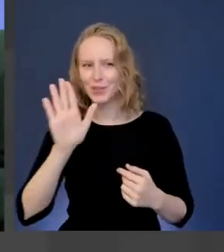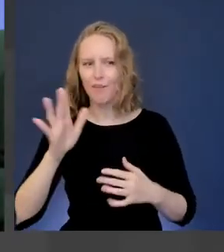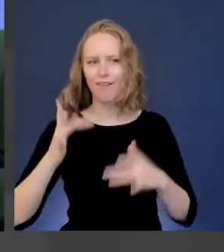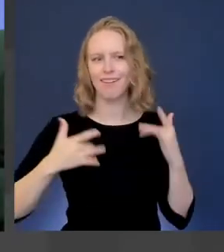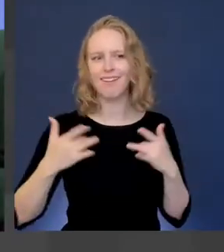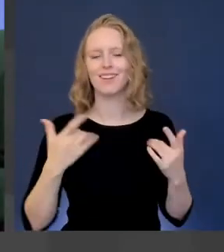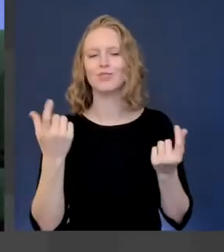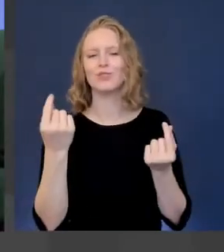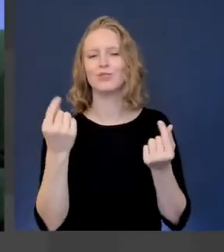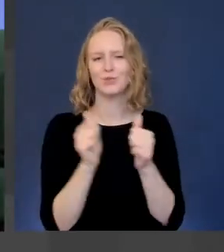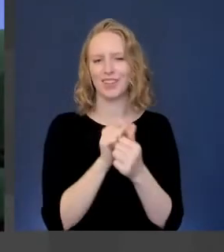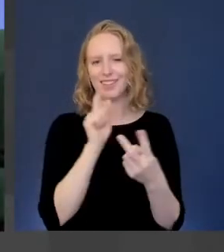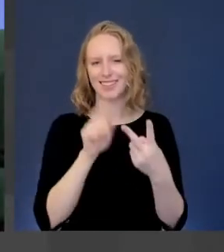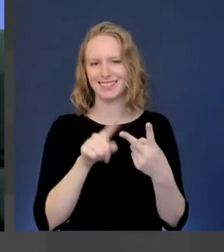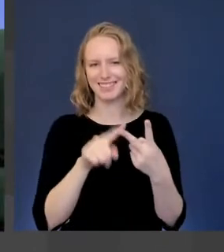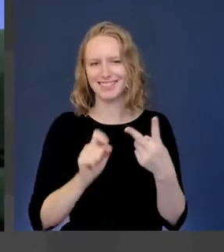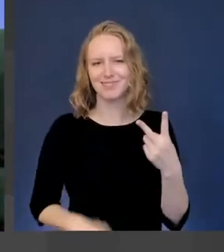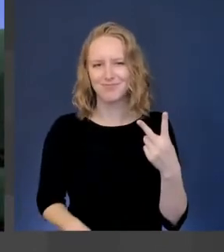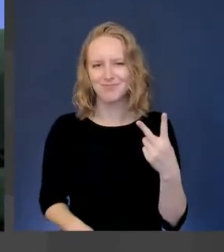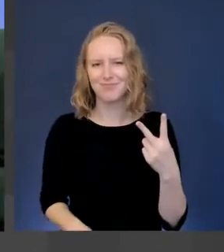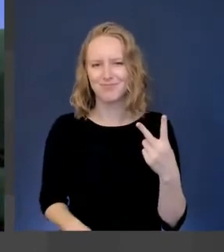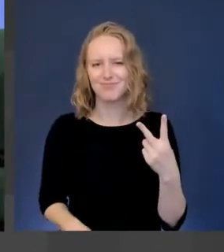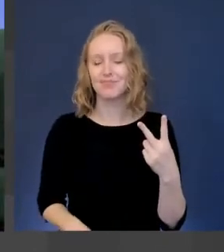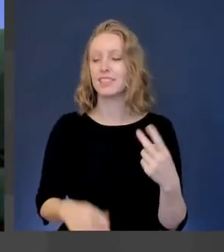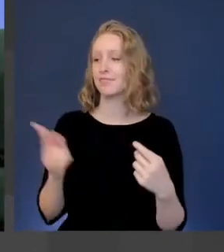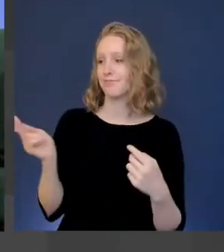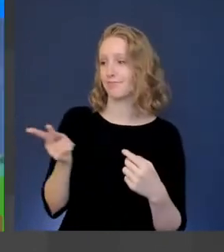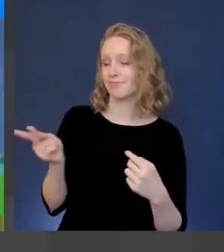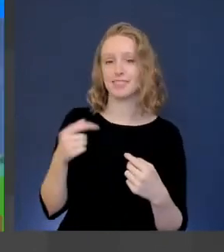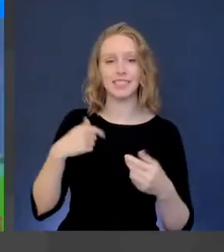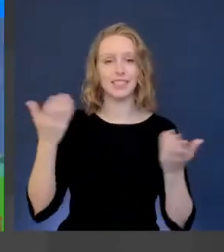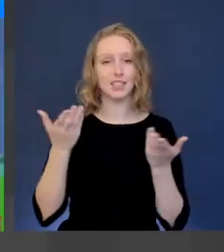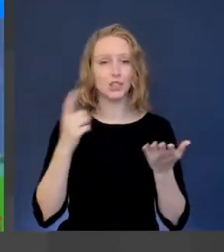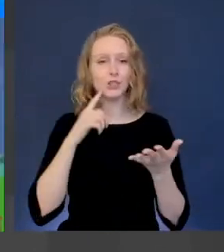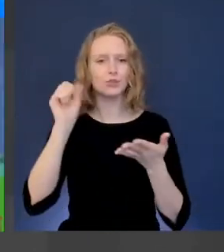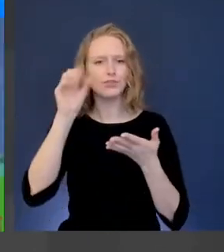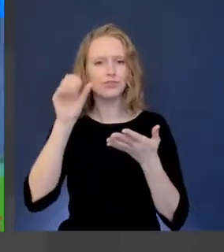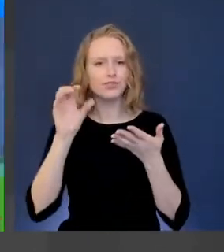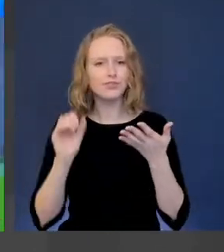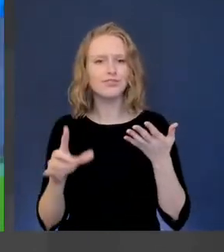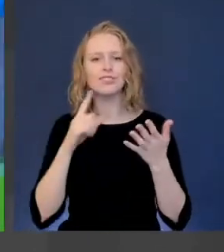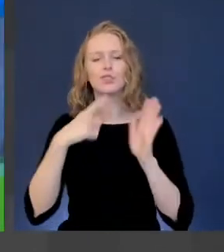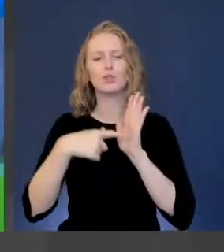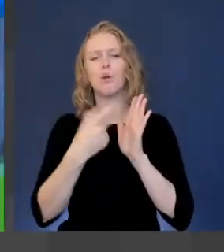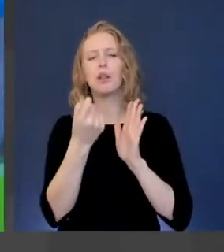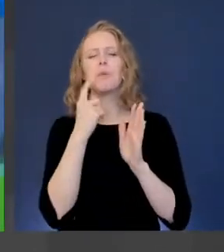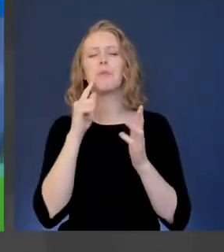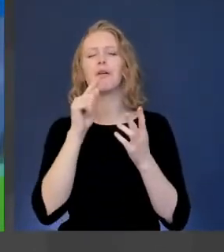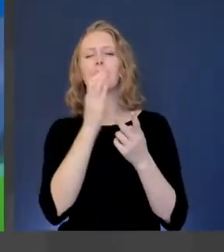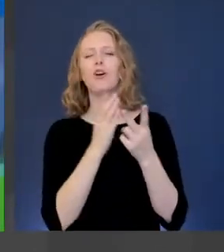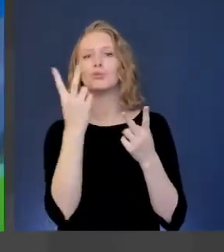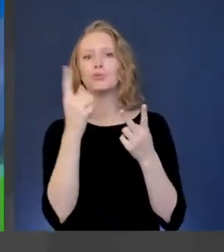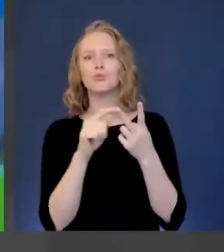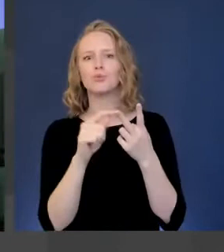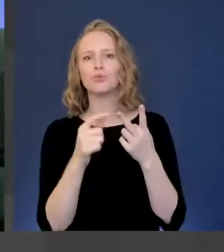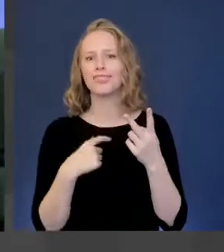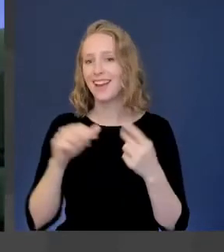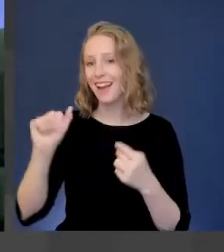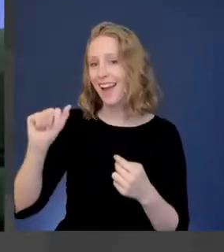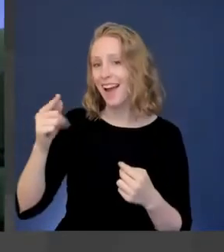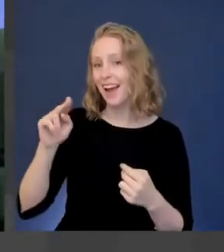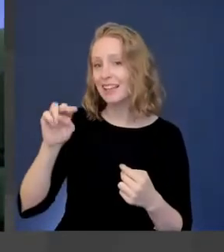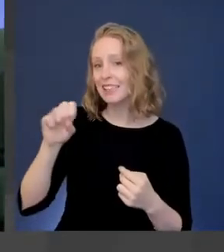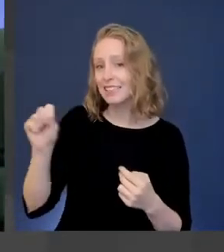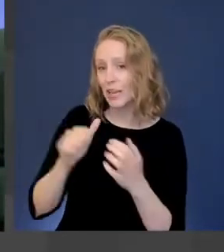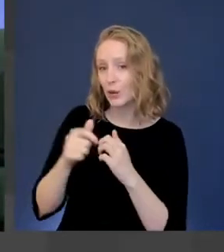the surprising development process for Caves and Cliffs Part 2. Hi Agnes, hi Henrik. Hello. Agnes, how are you feeling?